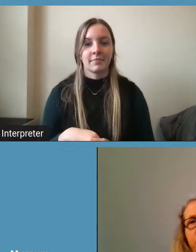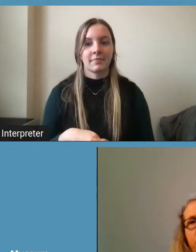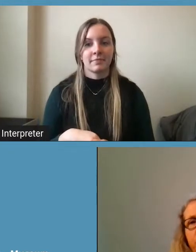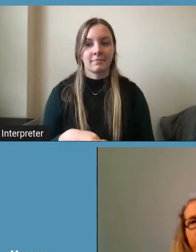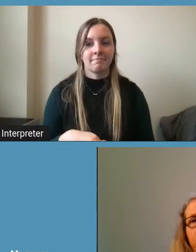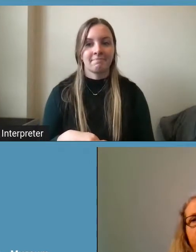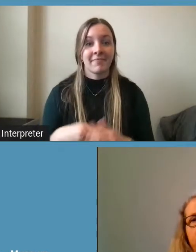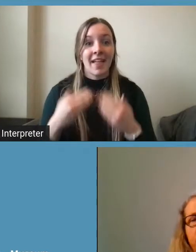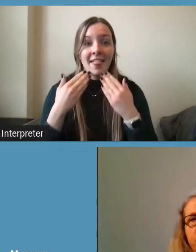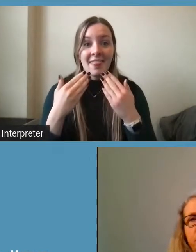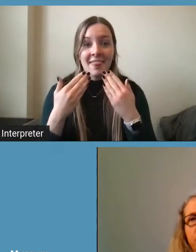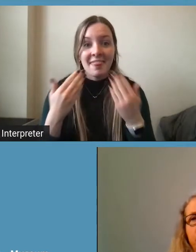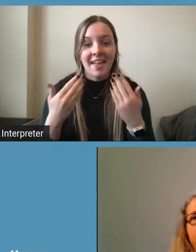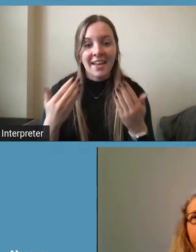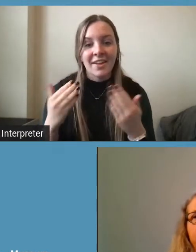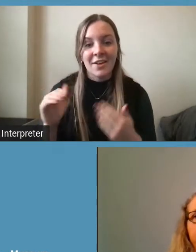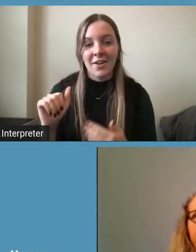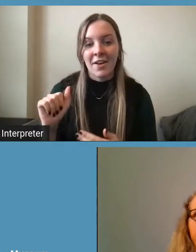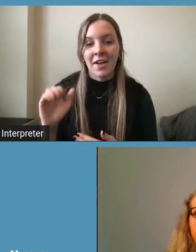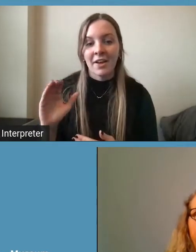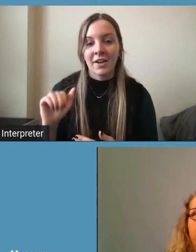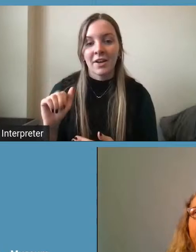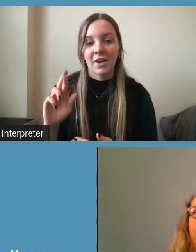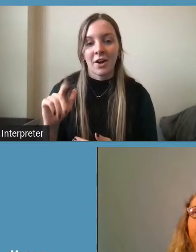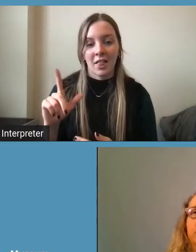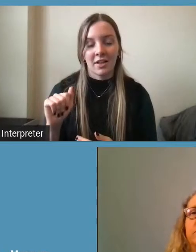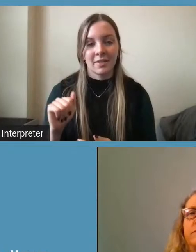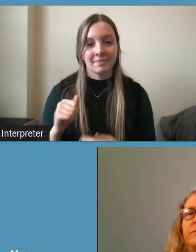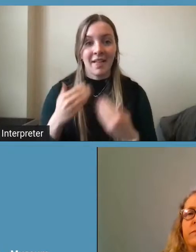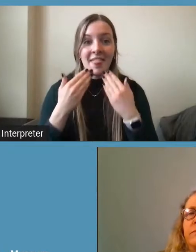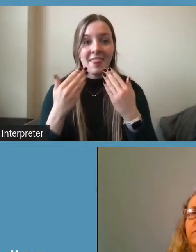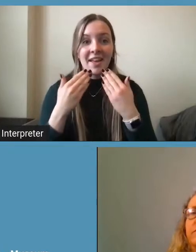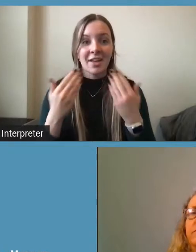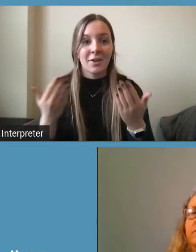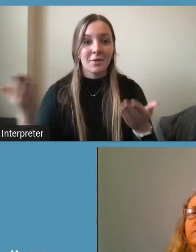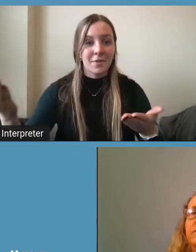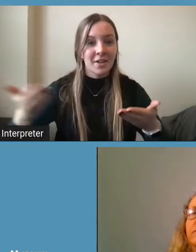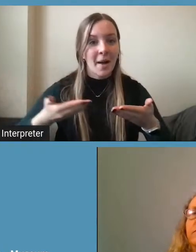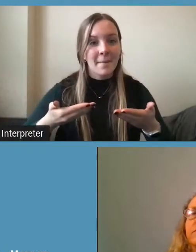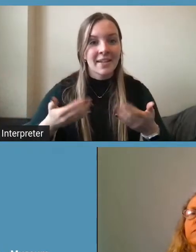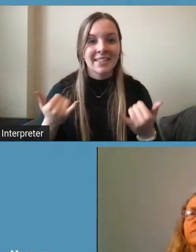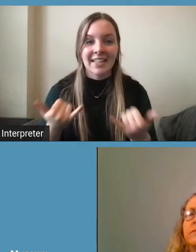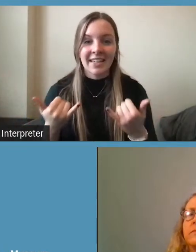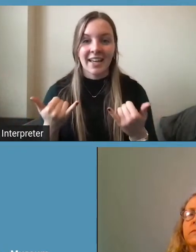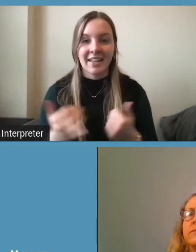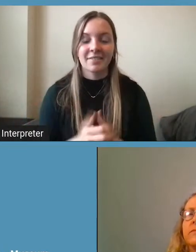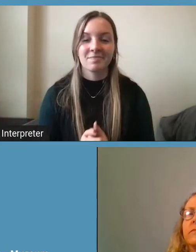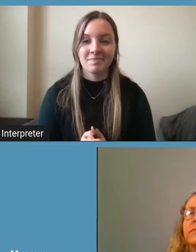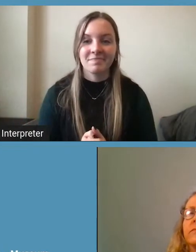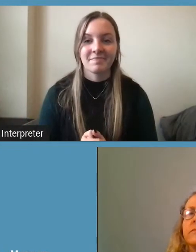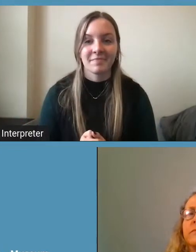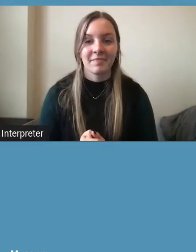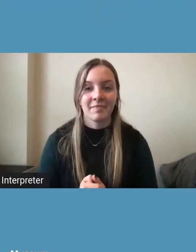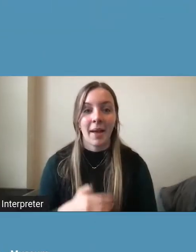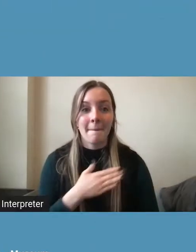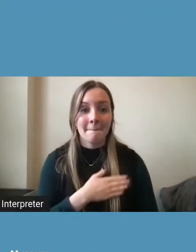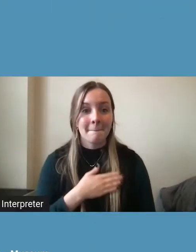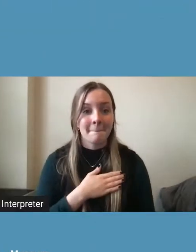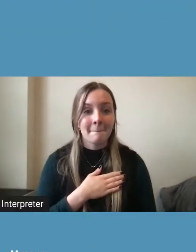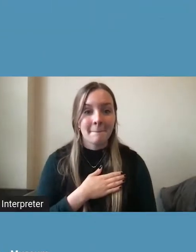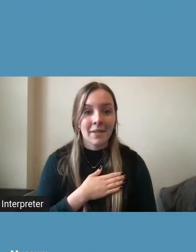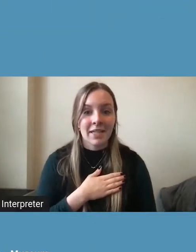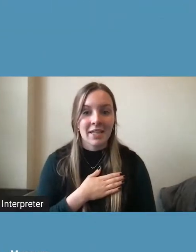Very grateful for your comments. And of course, thank you all for being with us here today. Please remember to fill